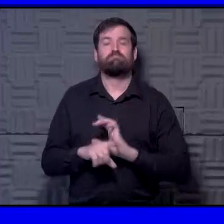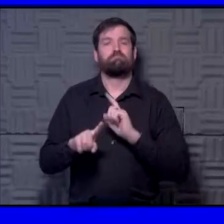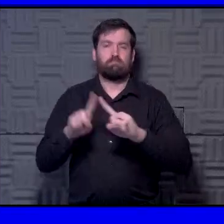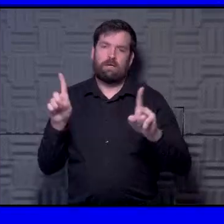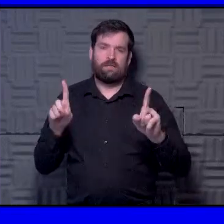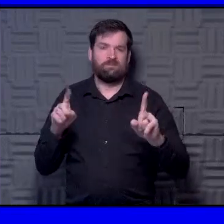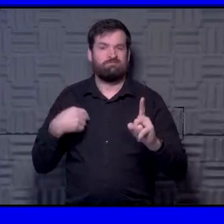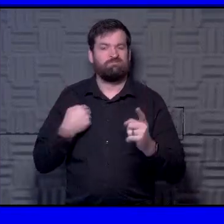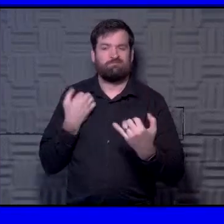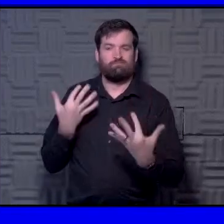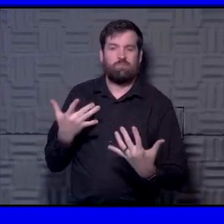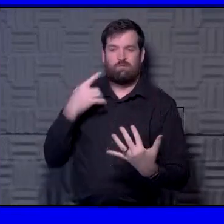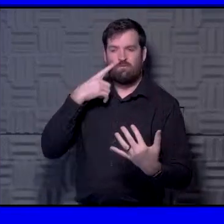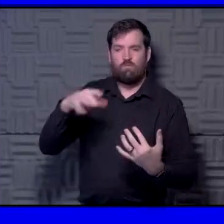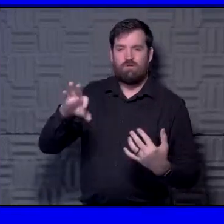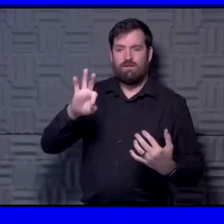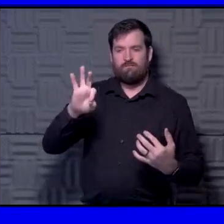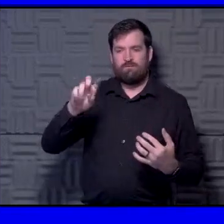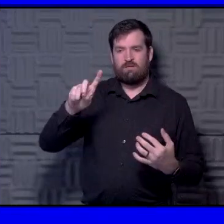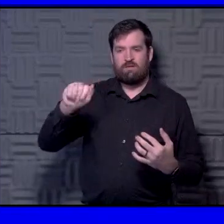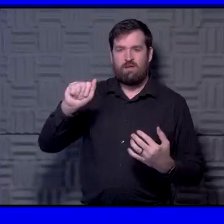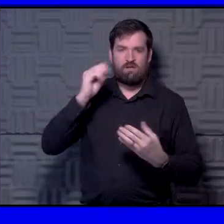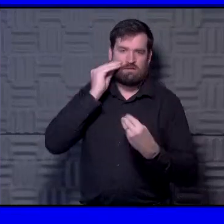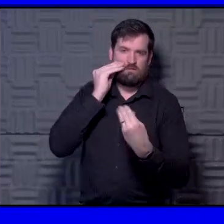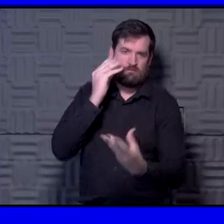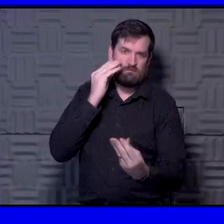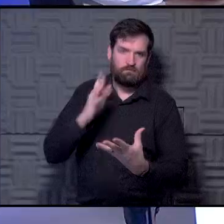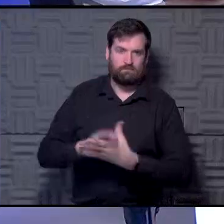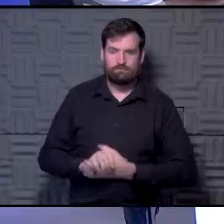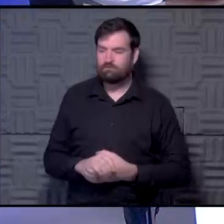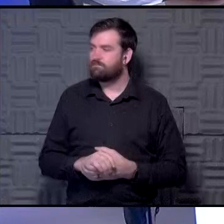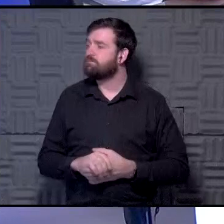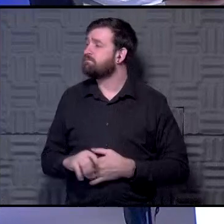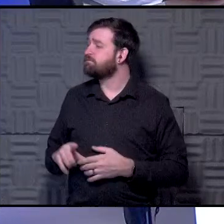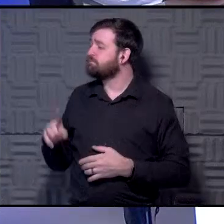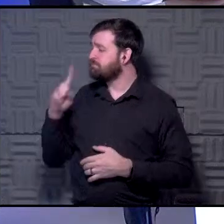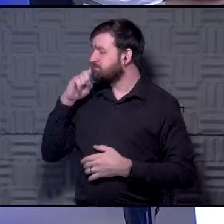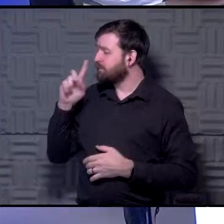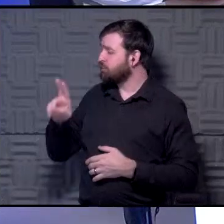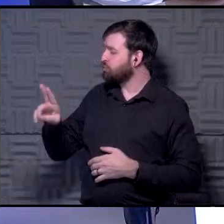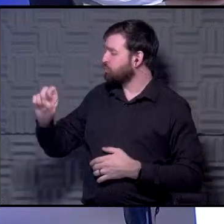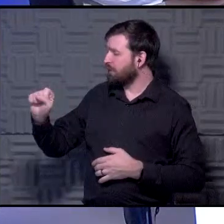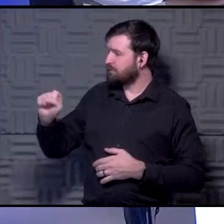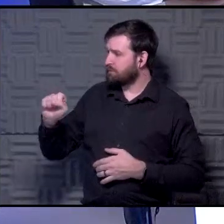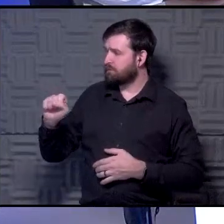wait for that FDA briefing for them to present their data. And I think in the United States and other